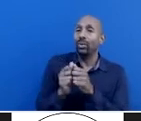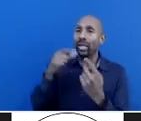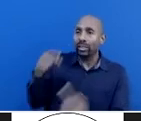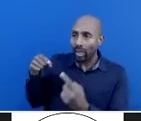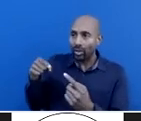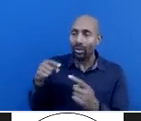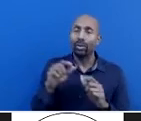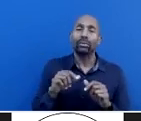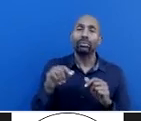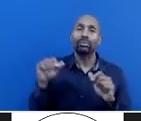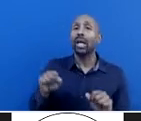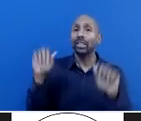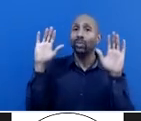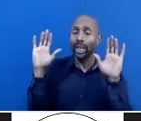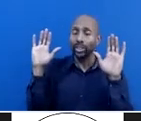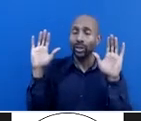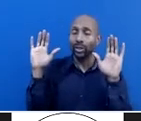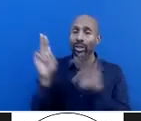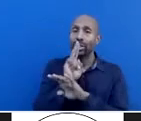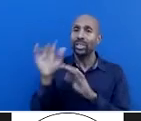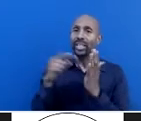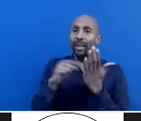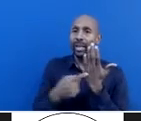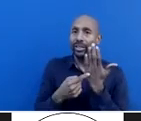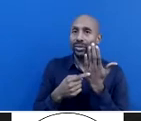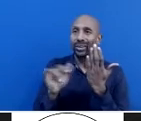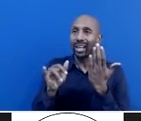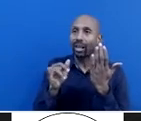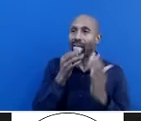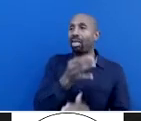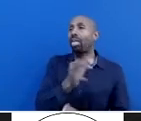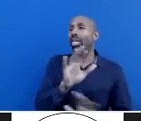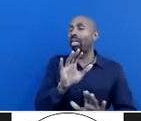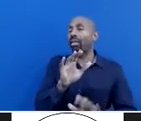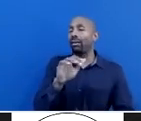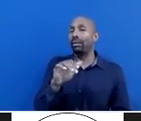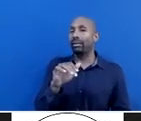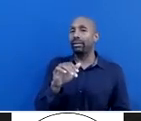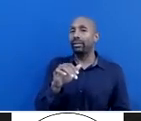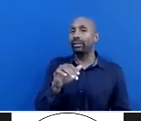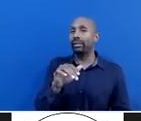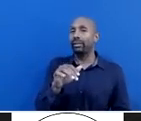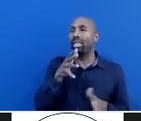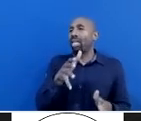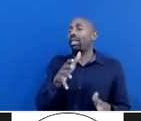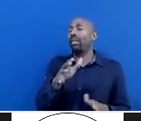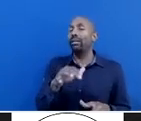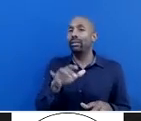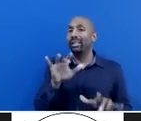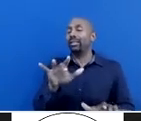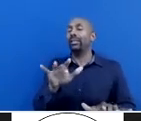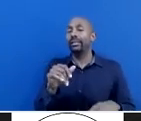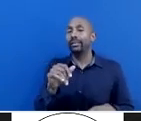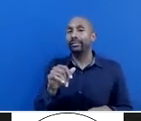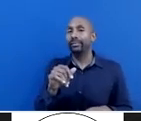using that metaphor of like spitting it out, like the struggle, like when it is yours, taking it in and